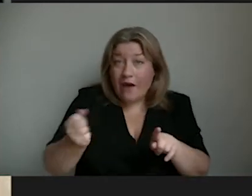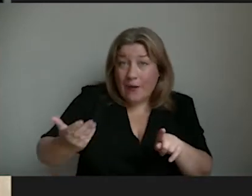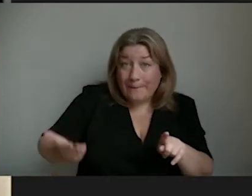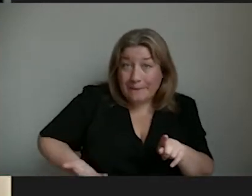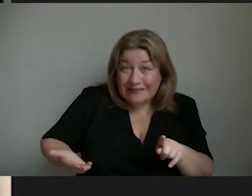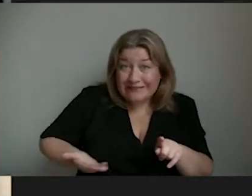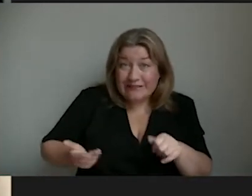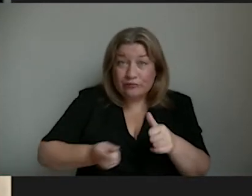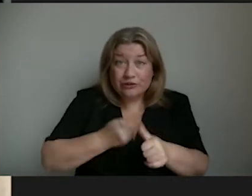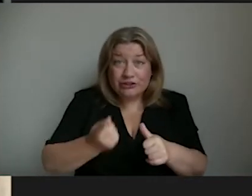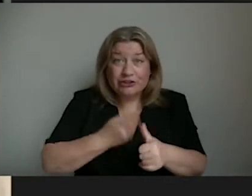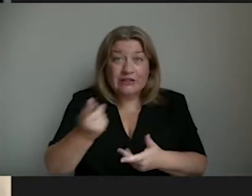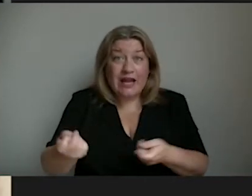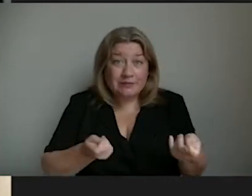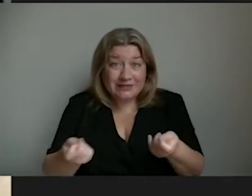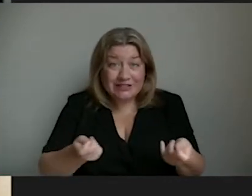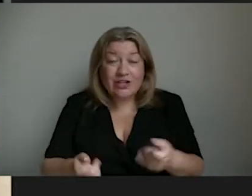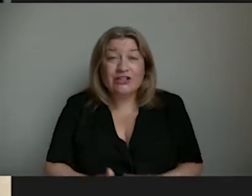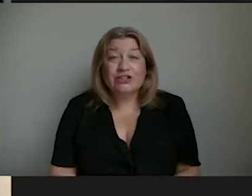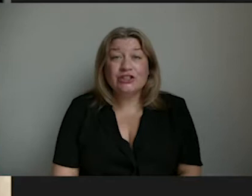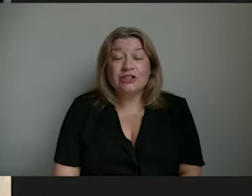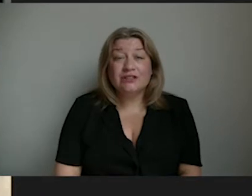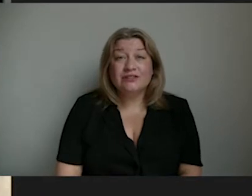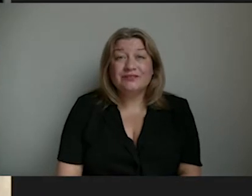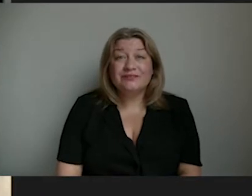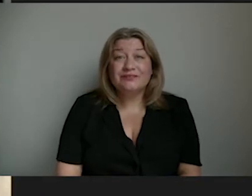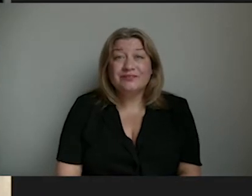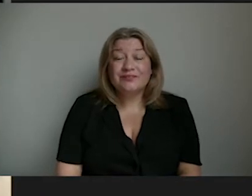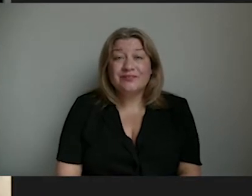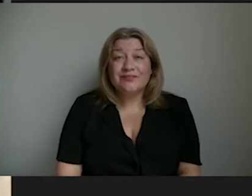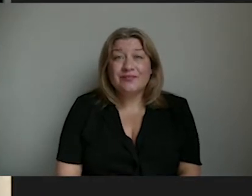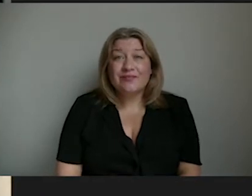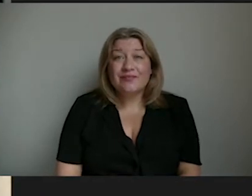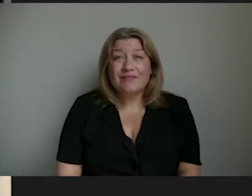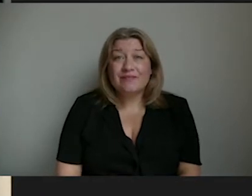more business orientated, so you've got your business